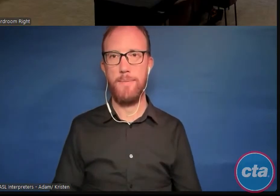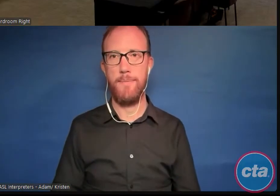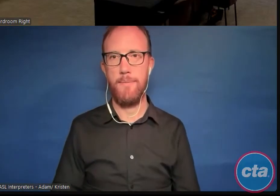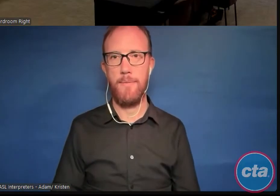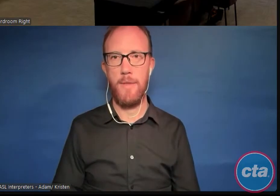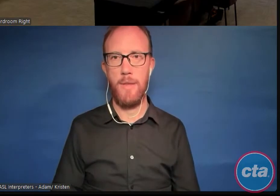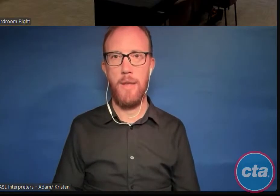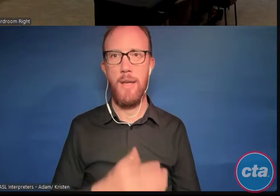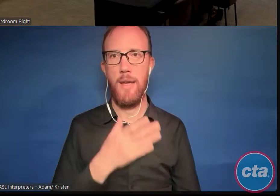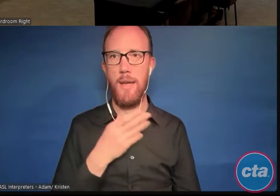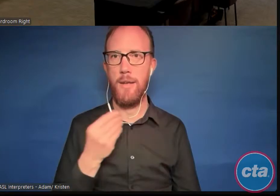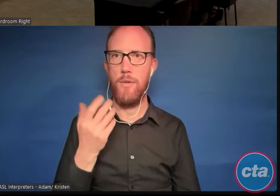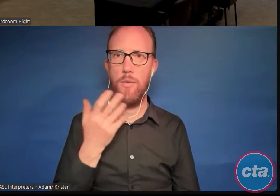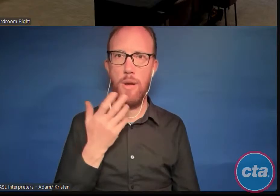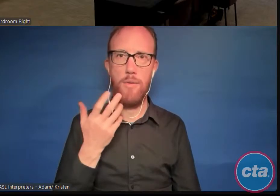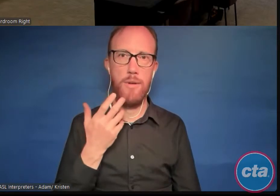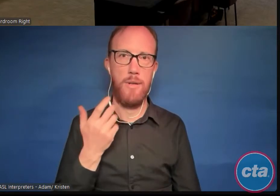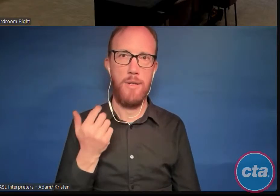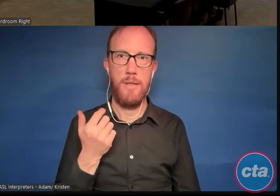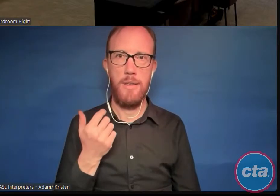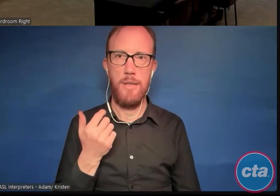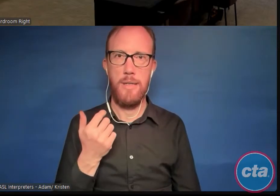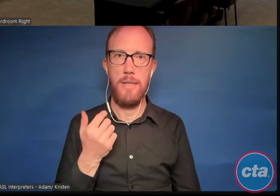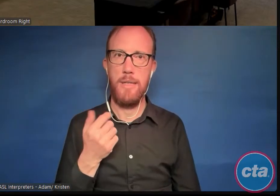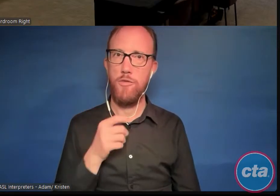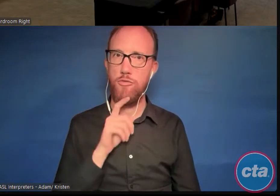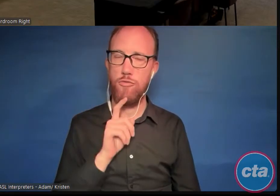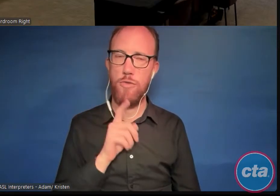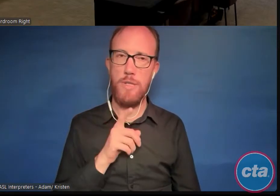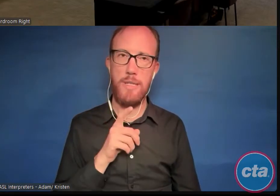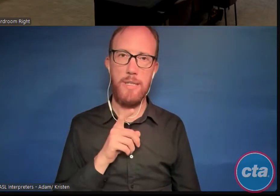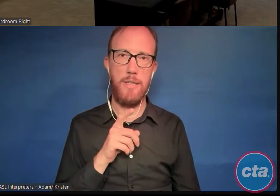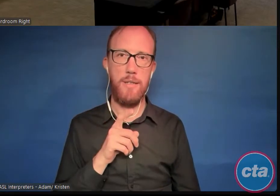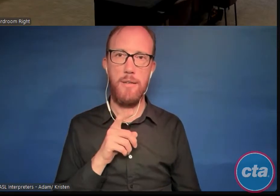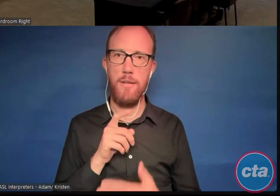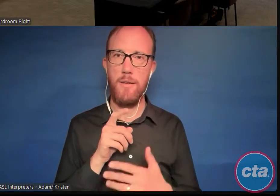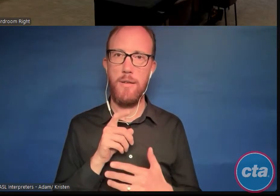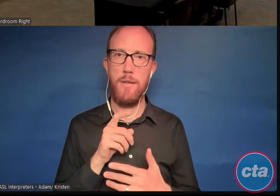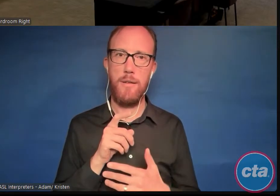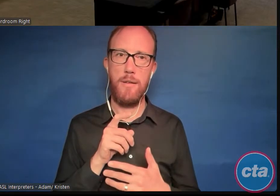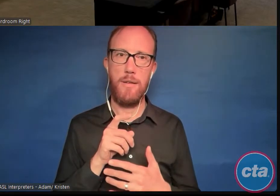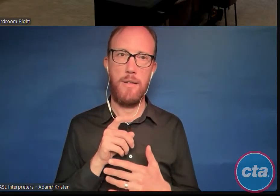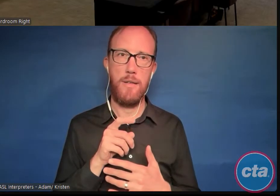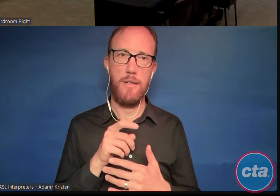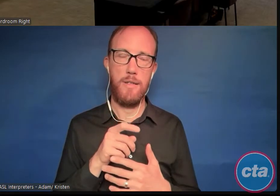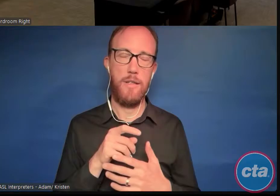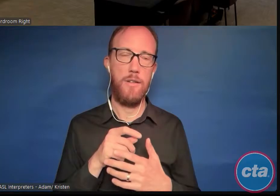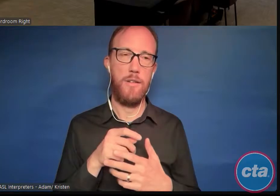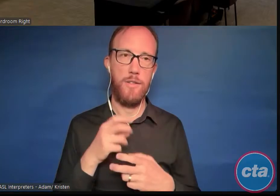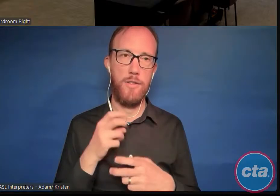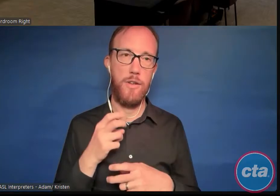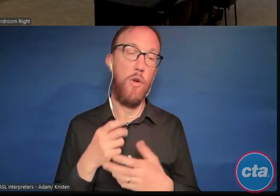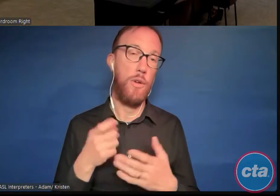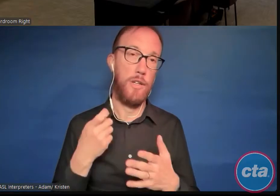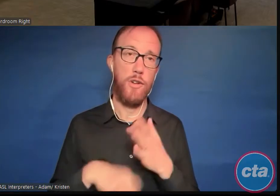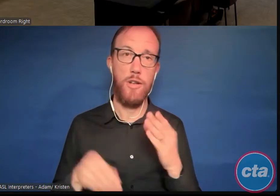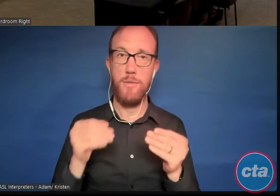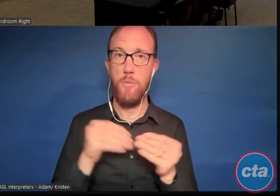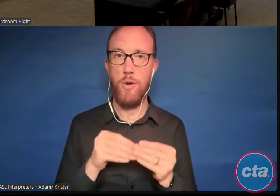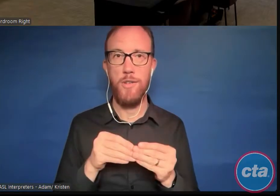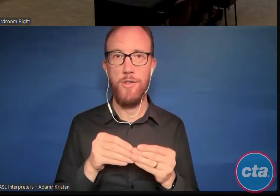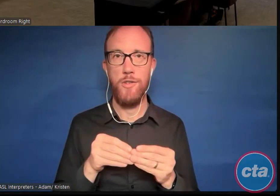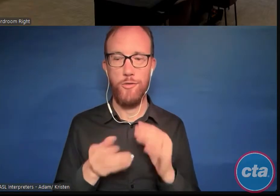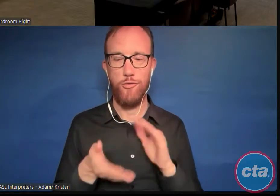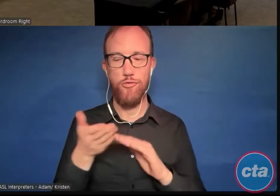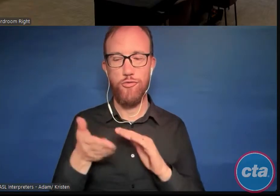more. I'm not gonna lie to you. Running a very aggressive DB and workforce program is more expensive. It just is. But